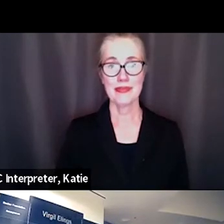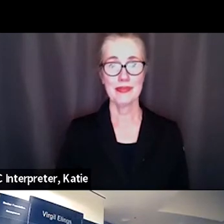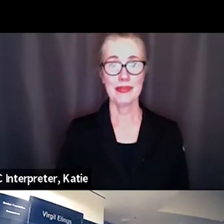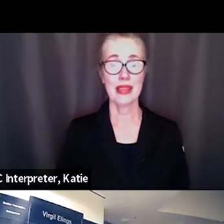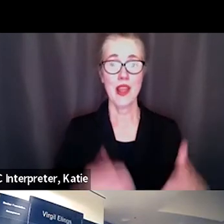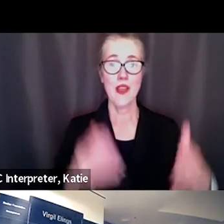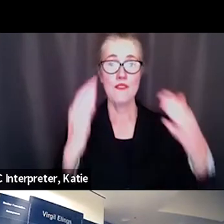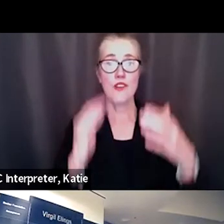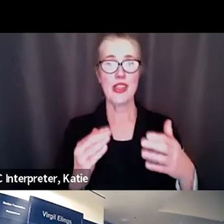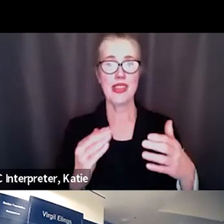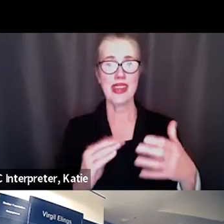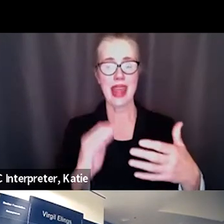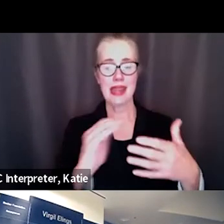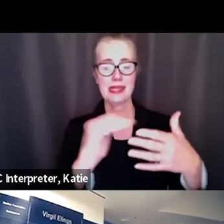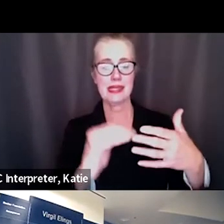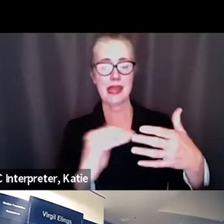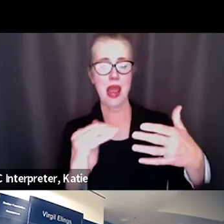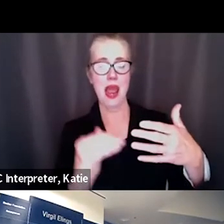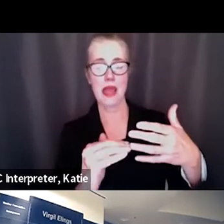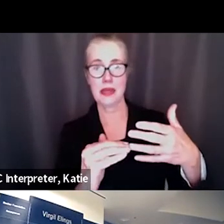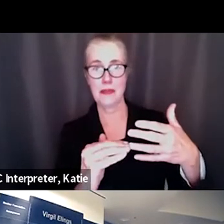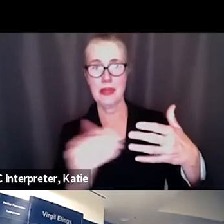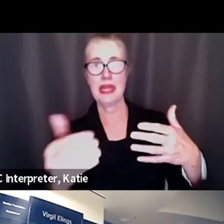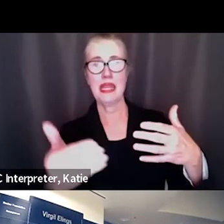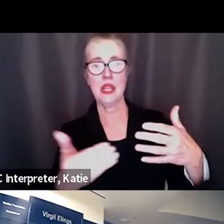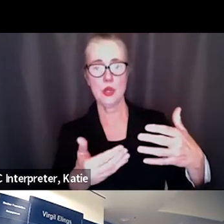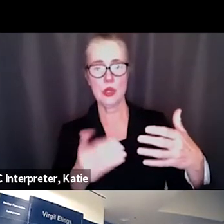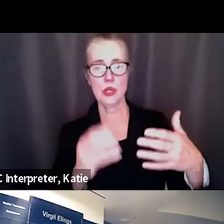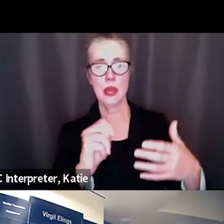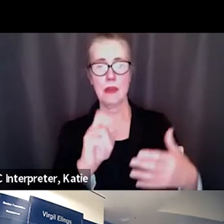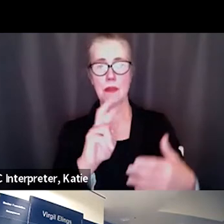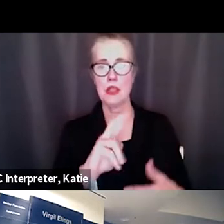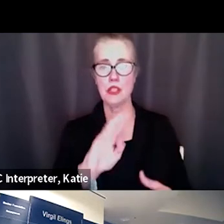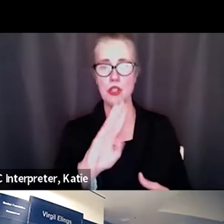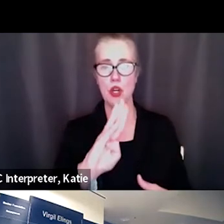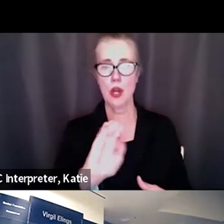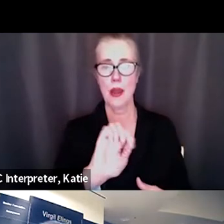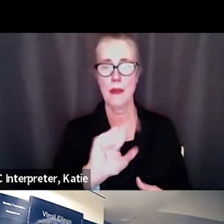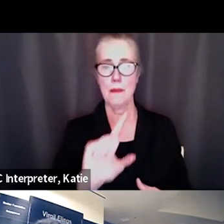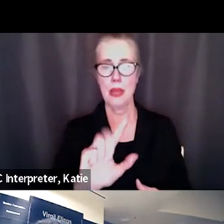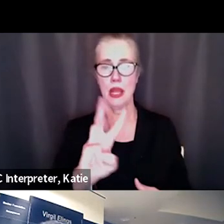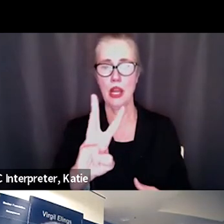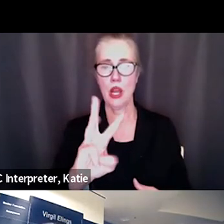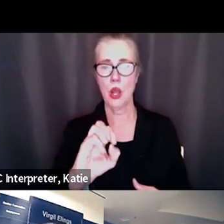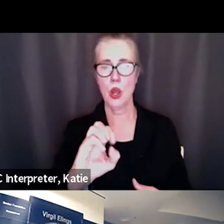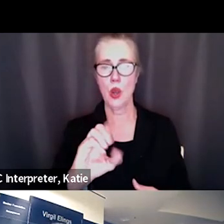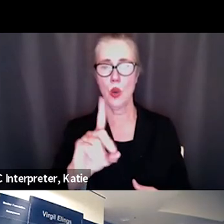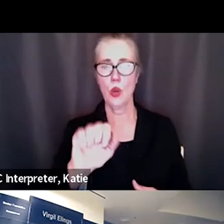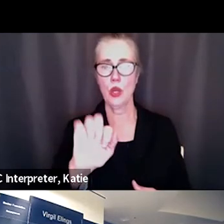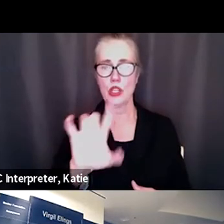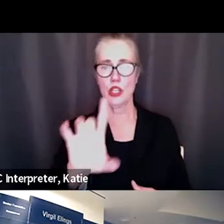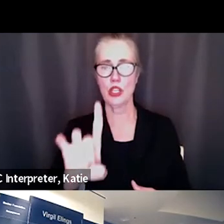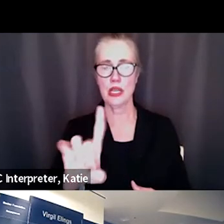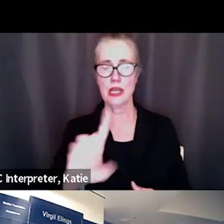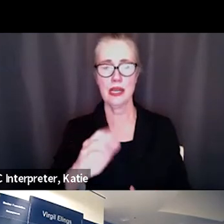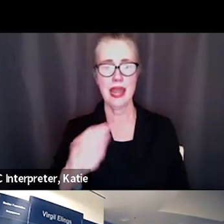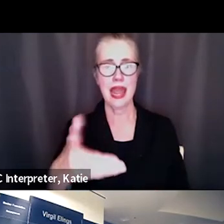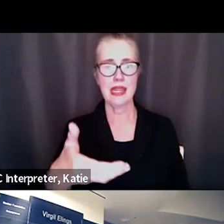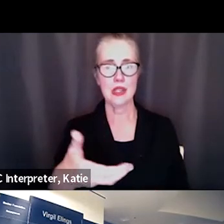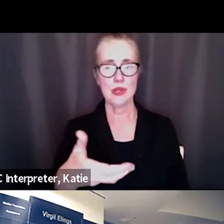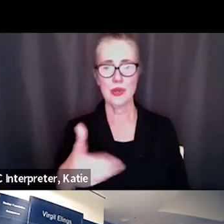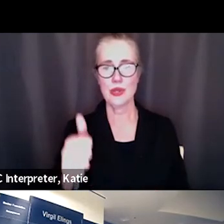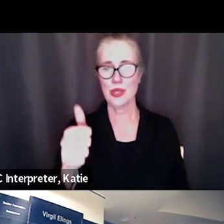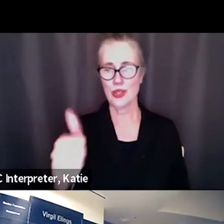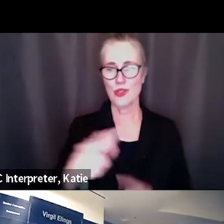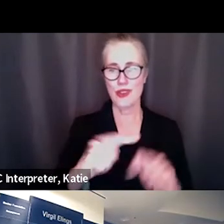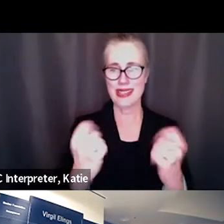i would like to introduce mr bill woodard and to go ahead and introduce your your